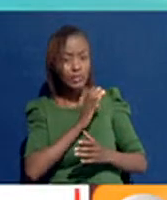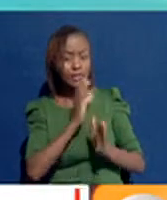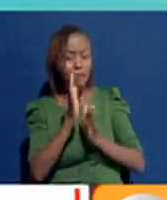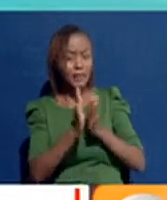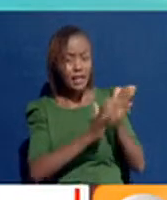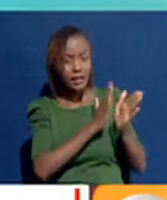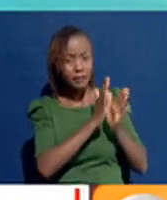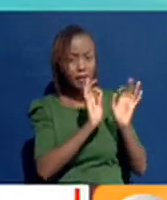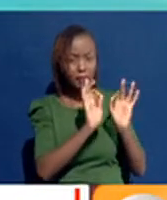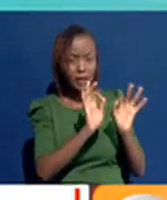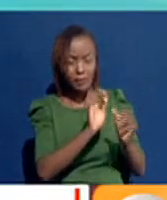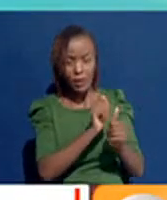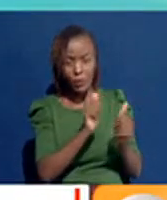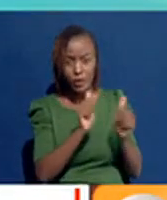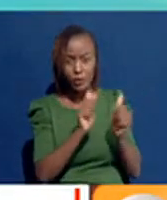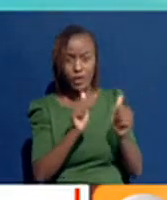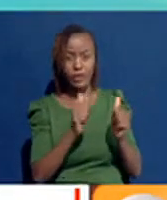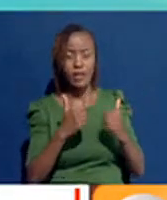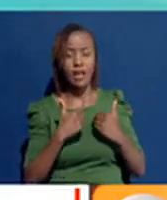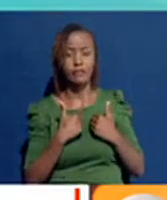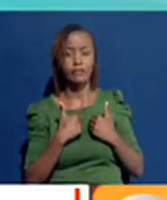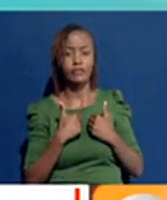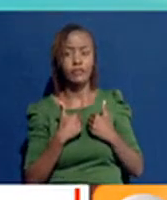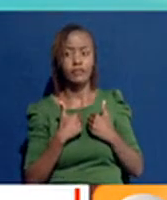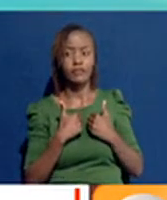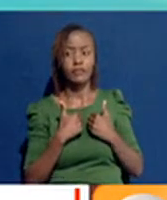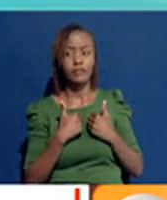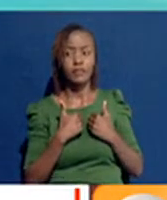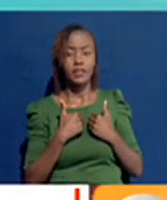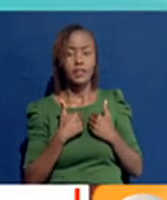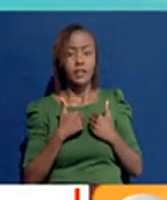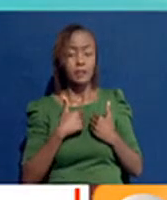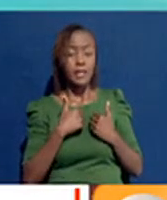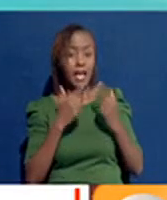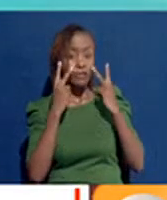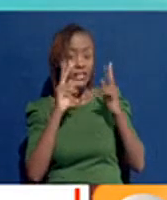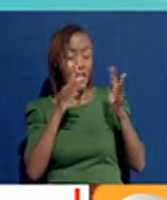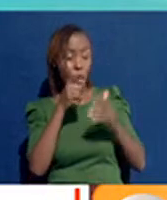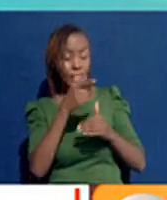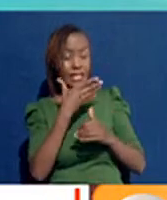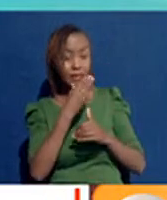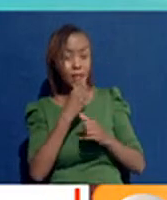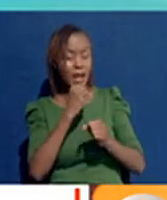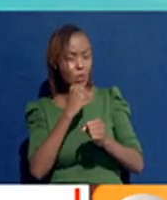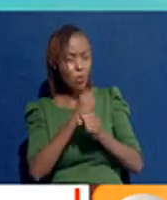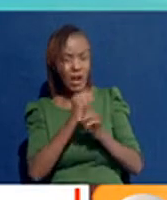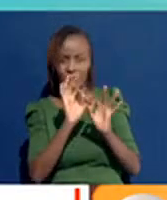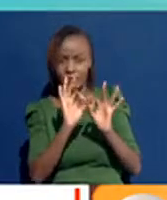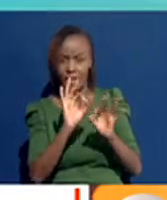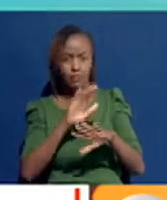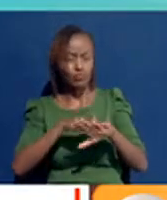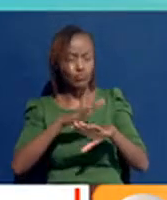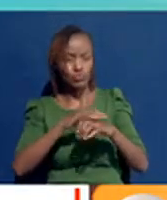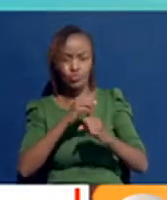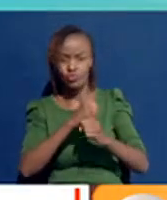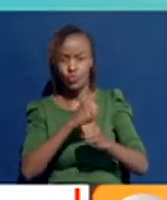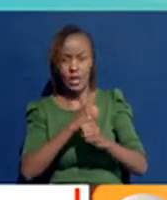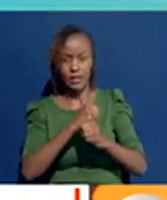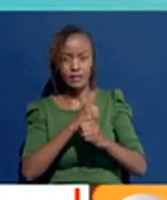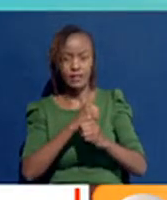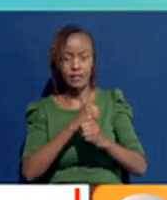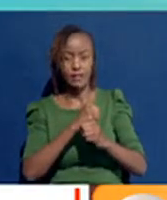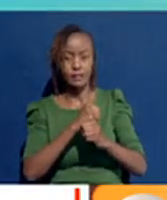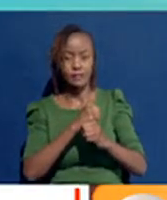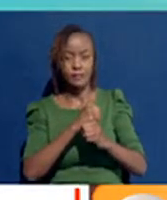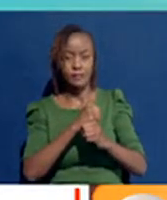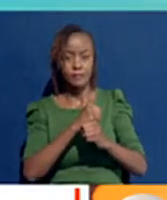was properly, I see one of the ways he has actually delivered is from the professional view. Then we were to